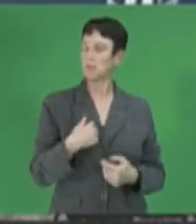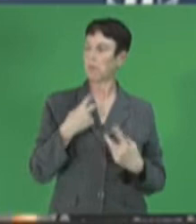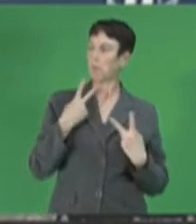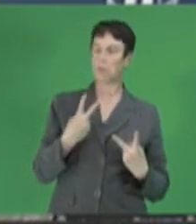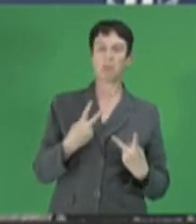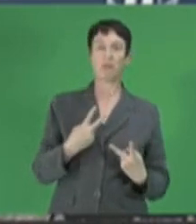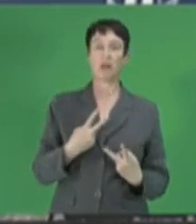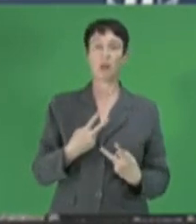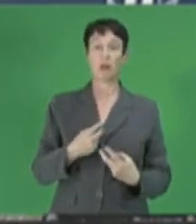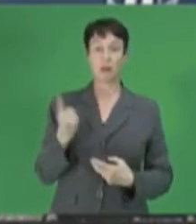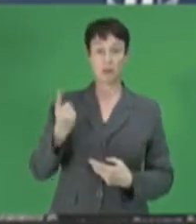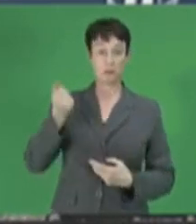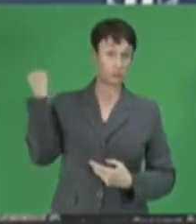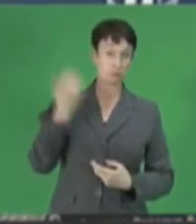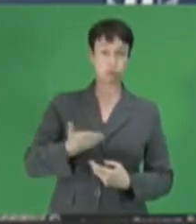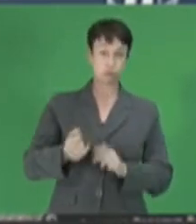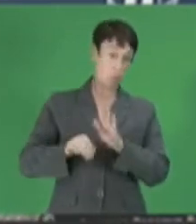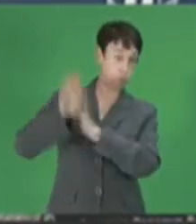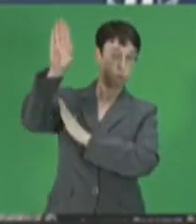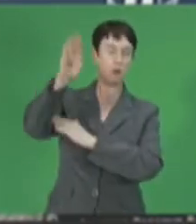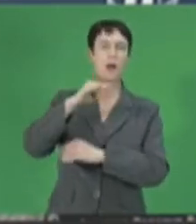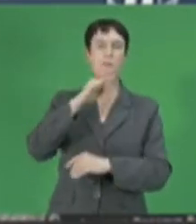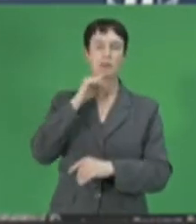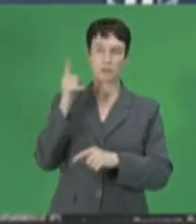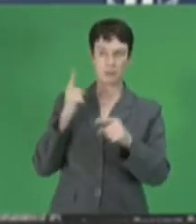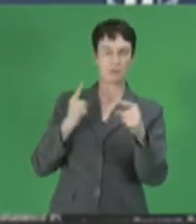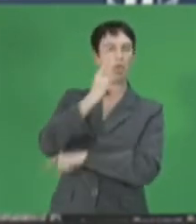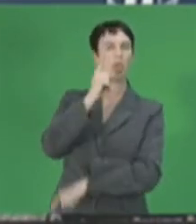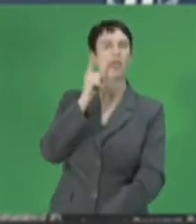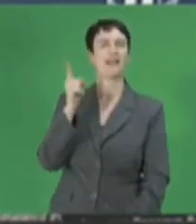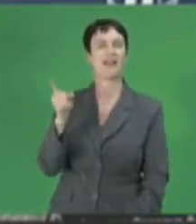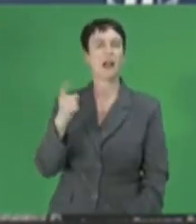line with what we are trying to achieve here.